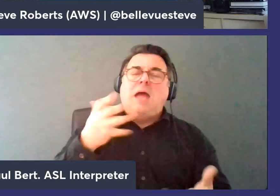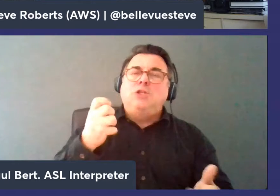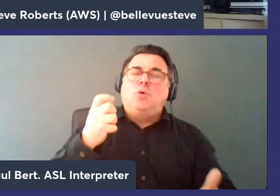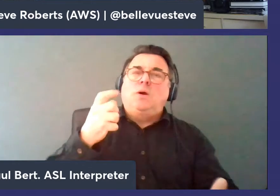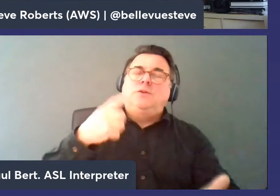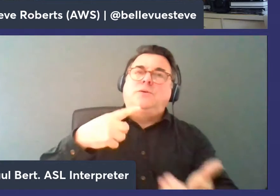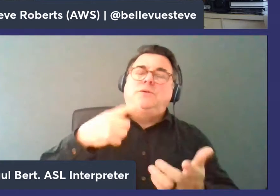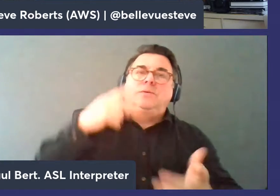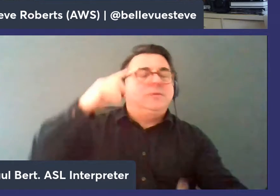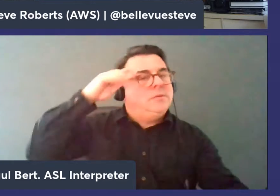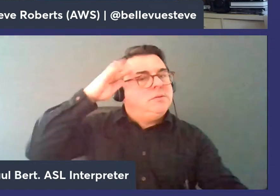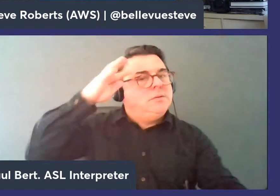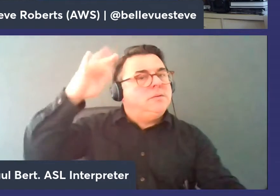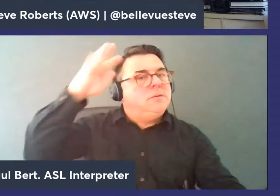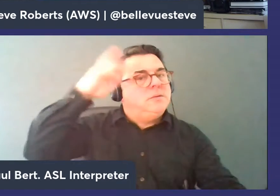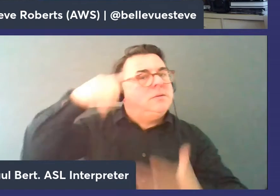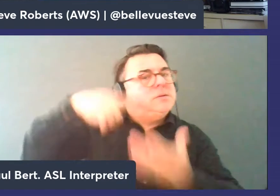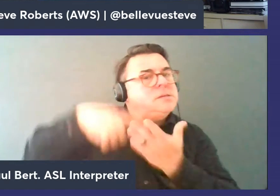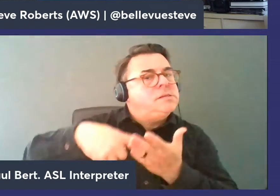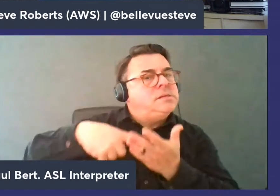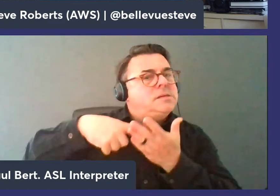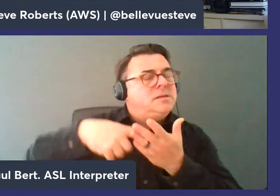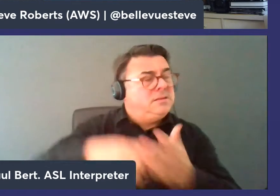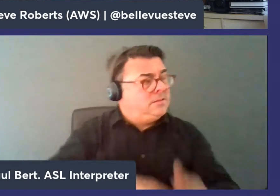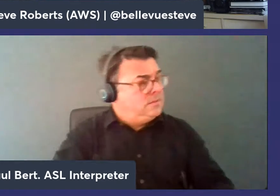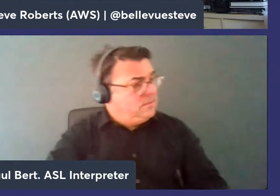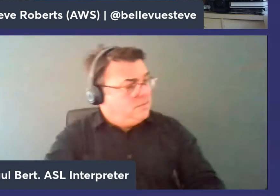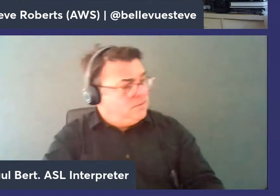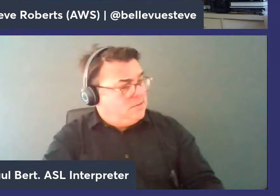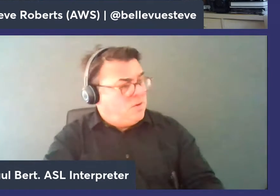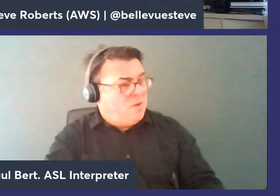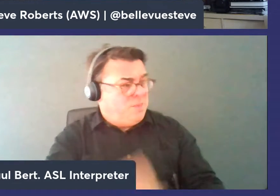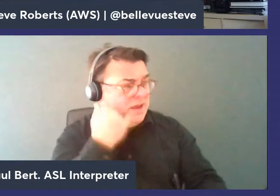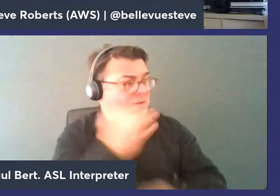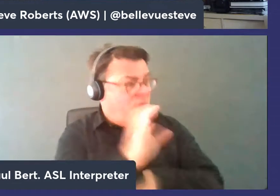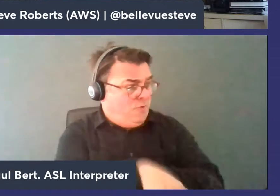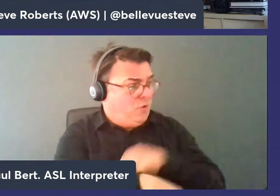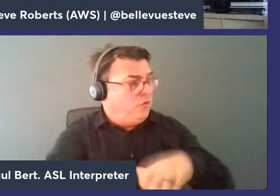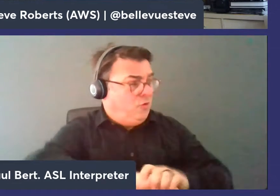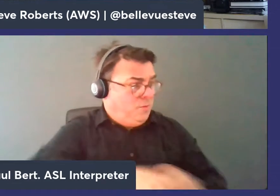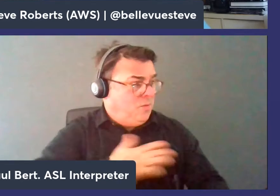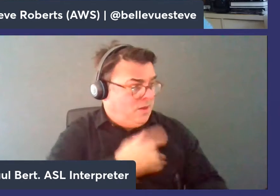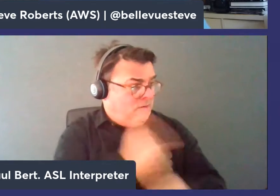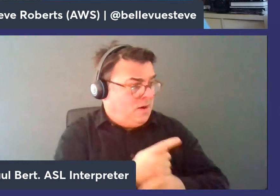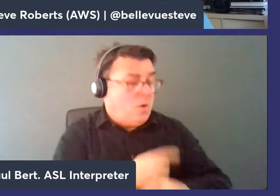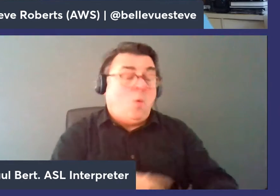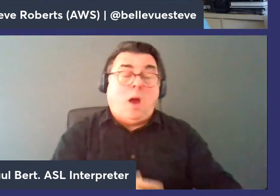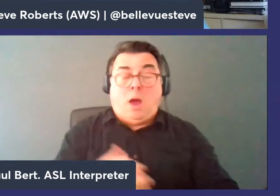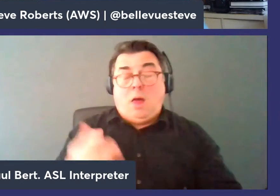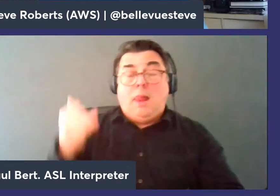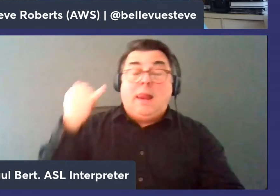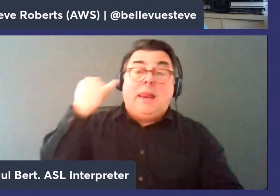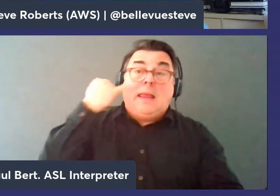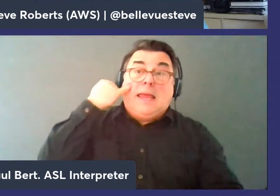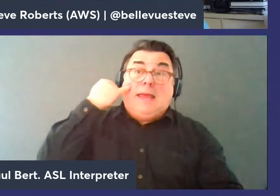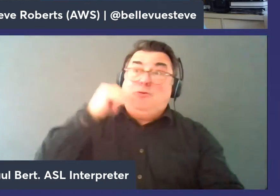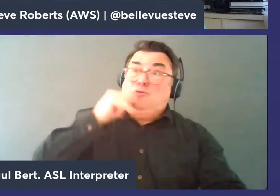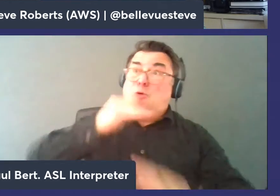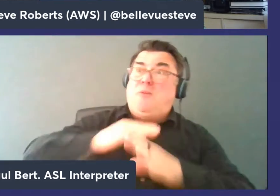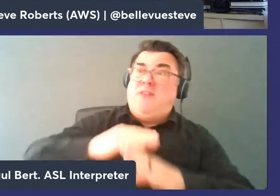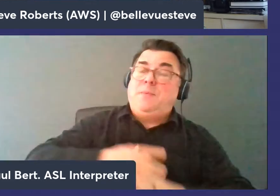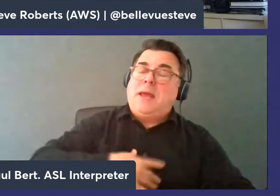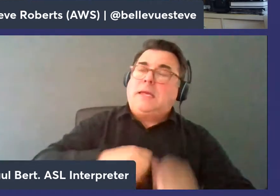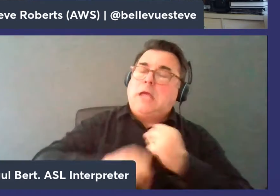philosophical, but I'm known But to you do will it. you will if you're pushed. I will if you don't stop me.